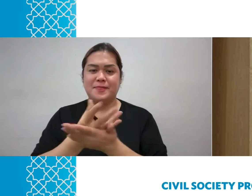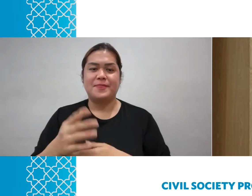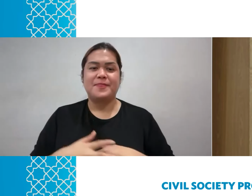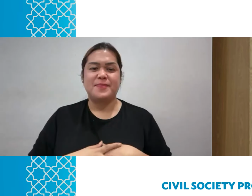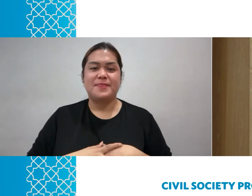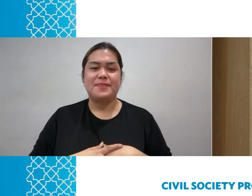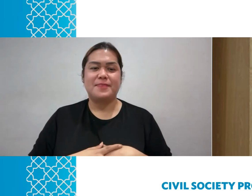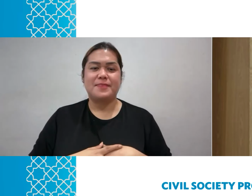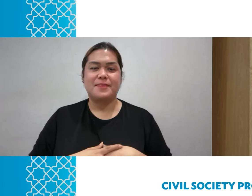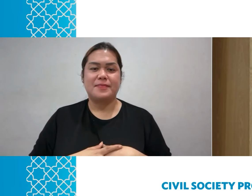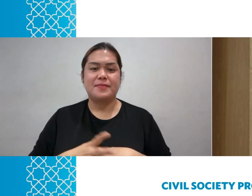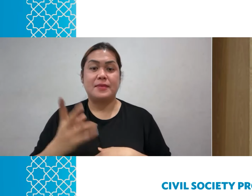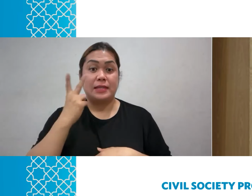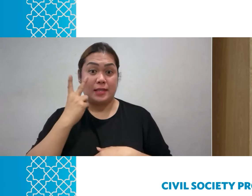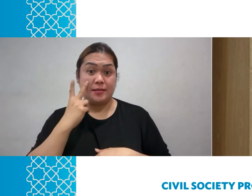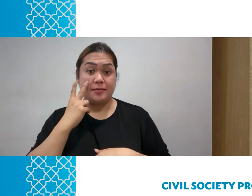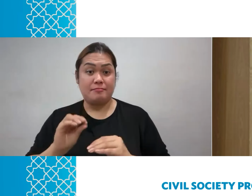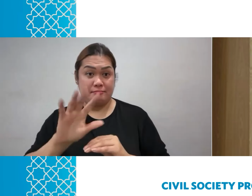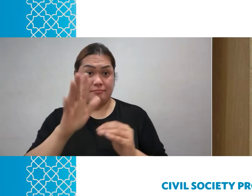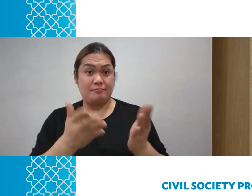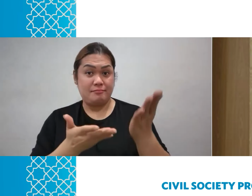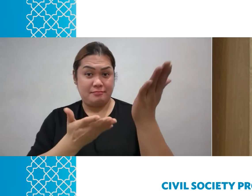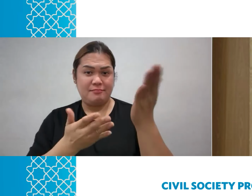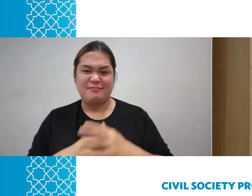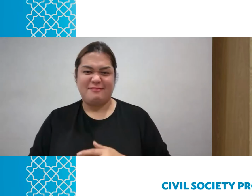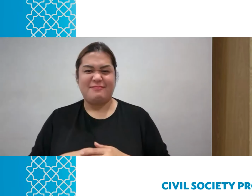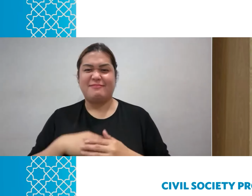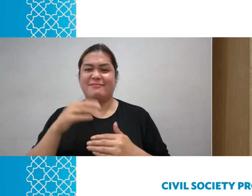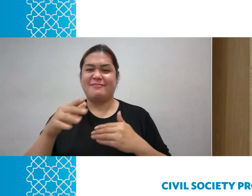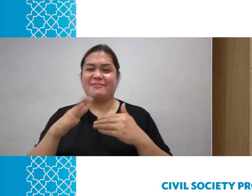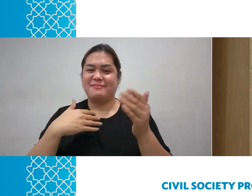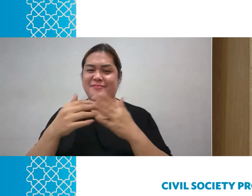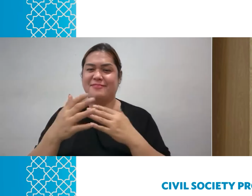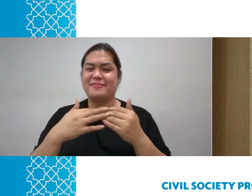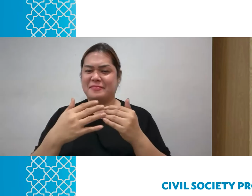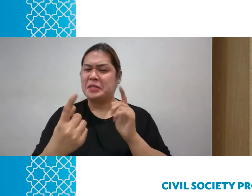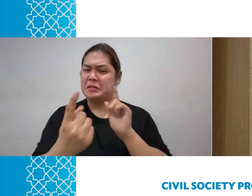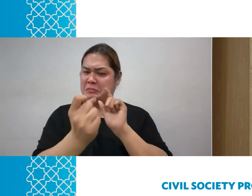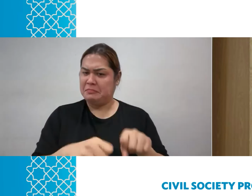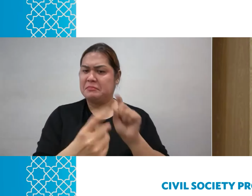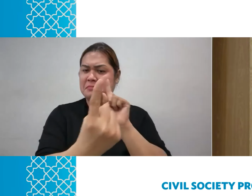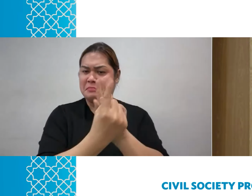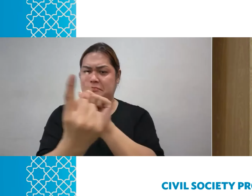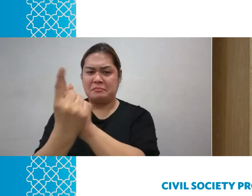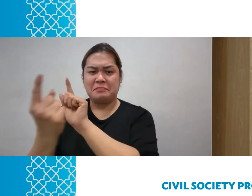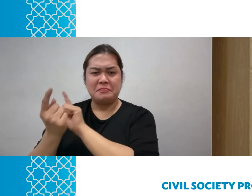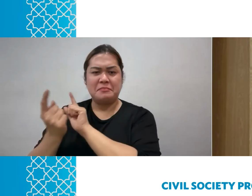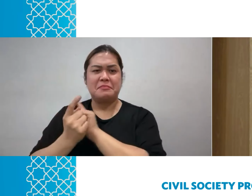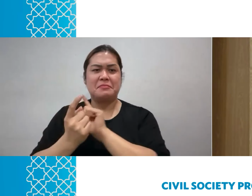see. And if not, then come up and talk to us. I think the slides might be frozen, so